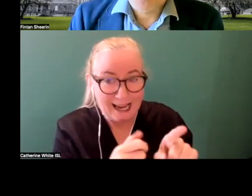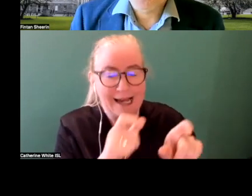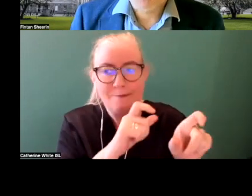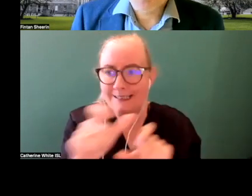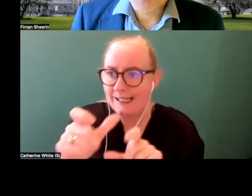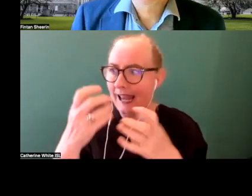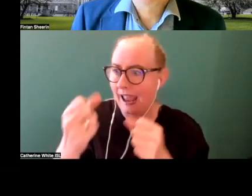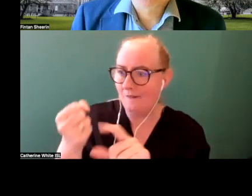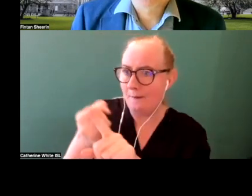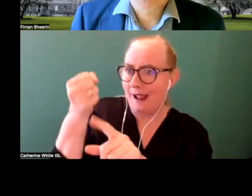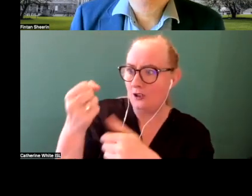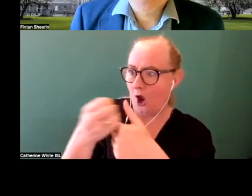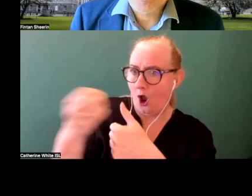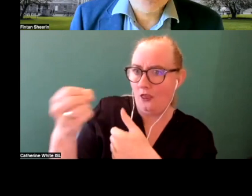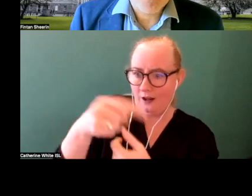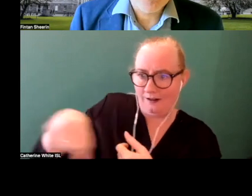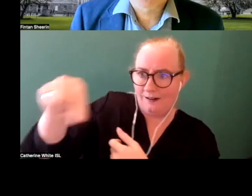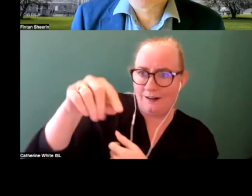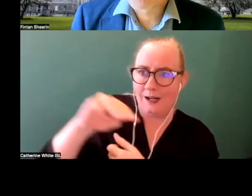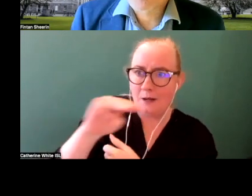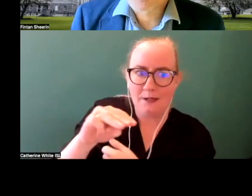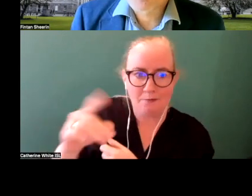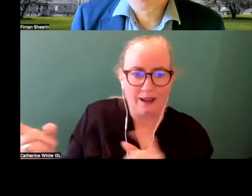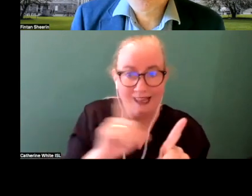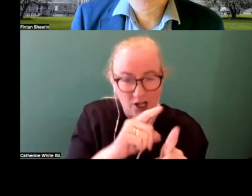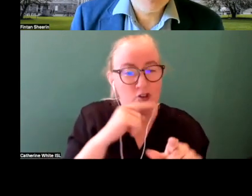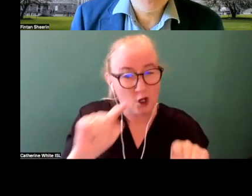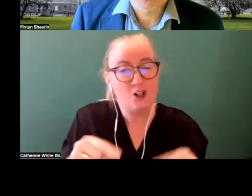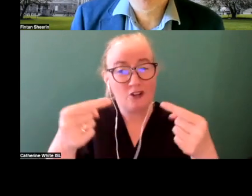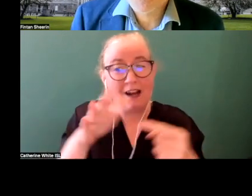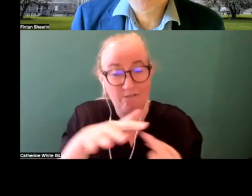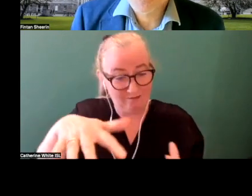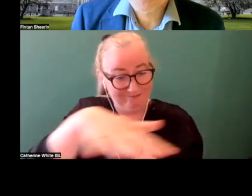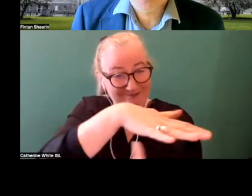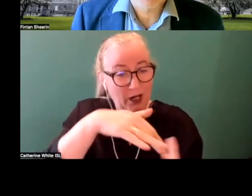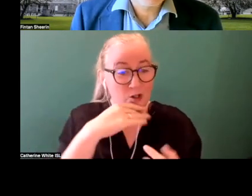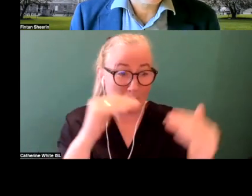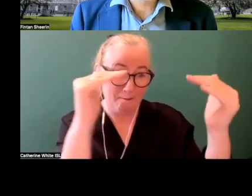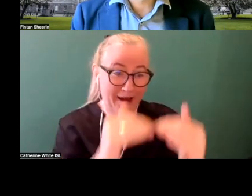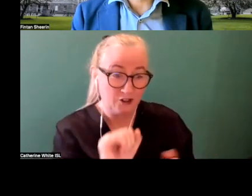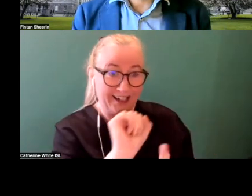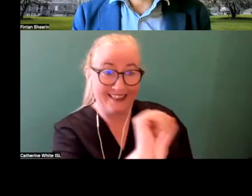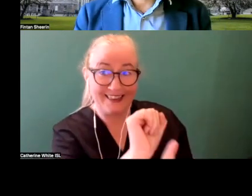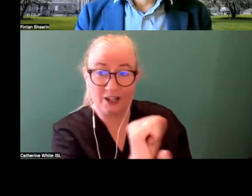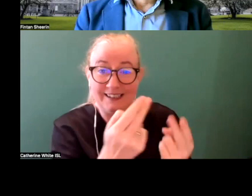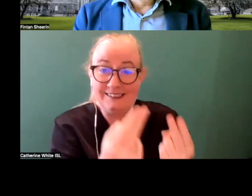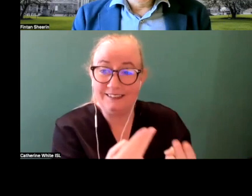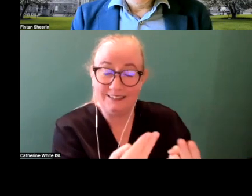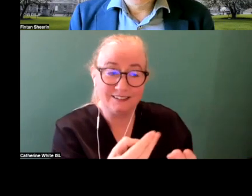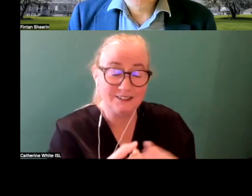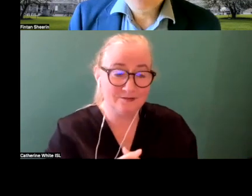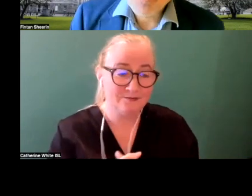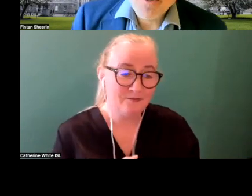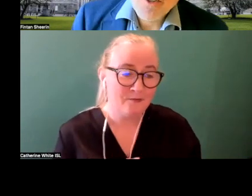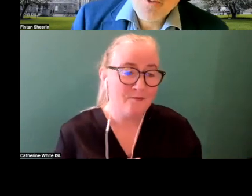impact on other people as well. And that there's a challenge there for meeting the person's needs in place.